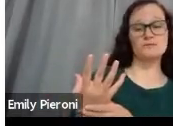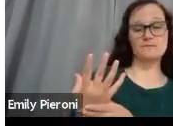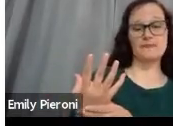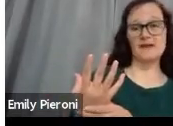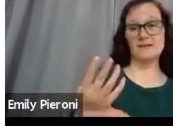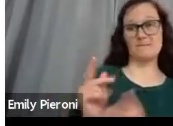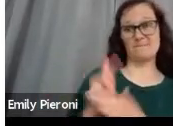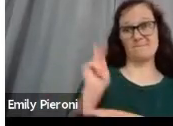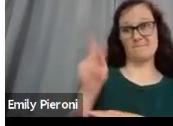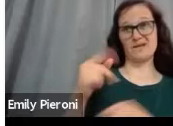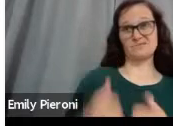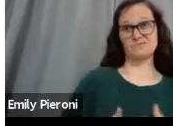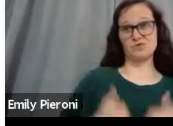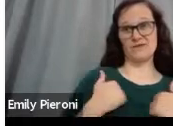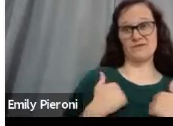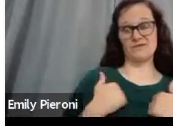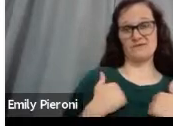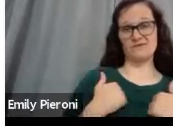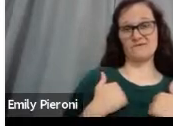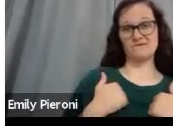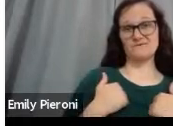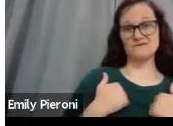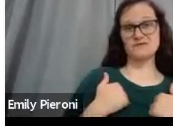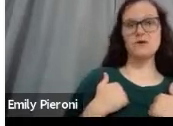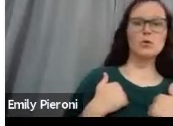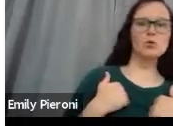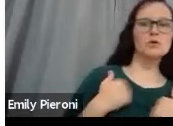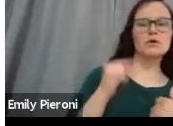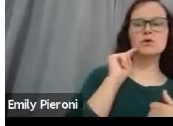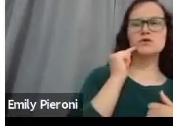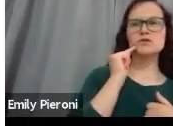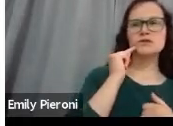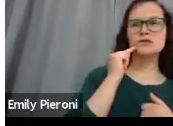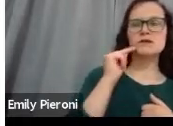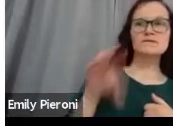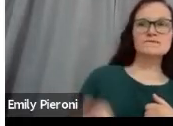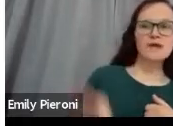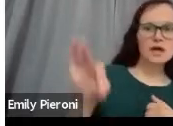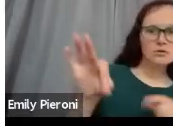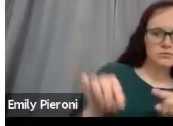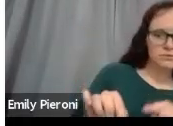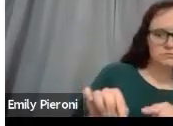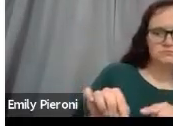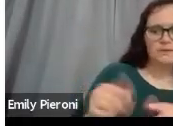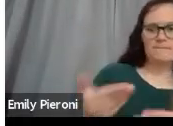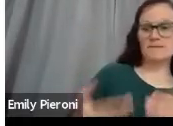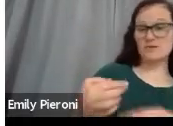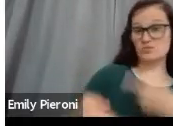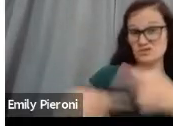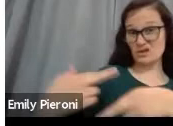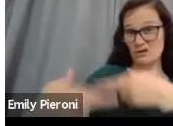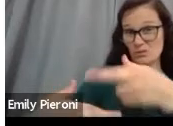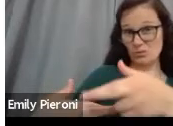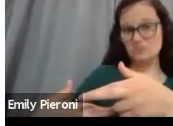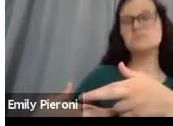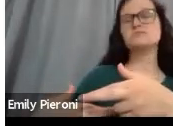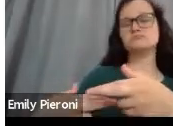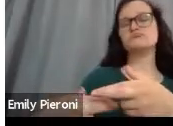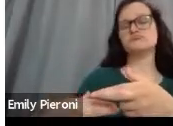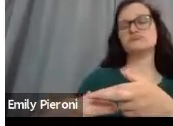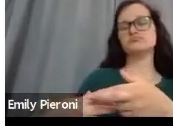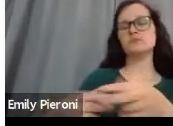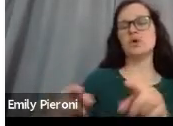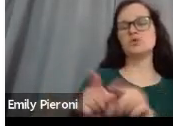so nutrients that are found in that can be reapplied or recycled are also an opportunity for us to look